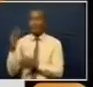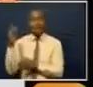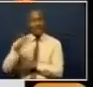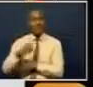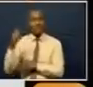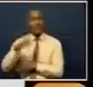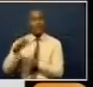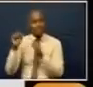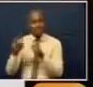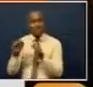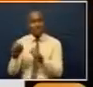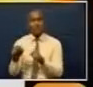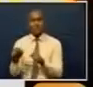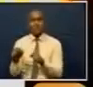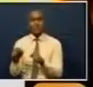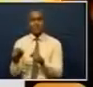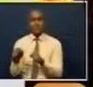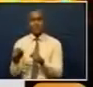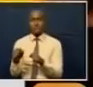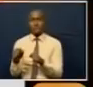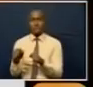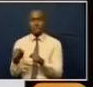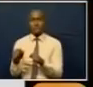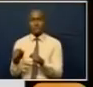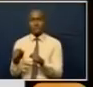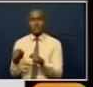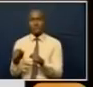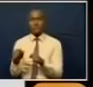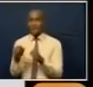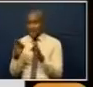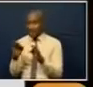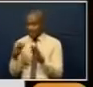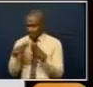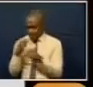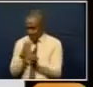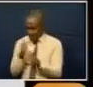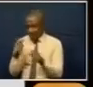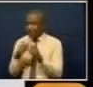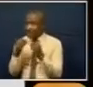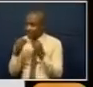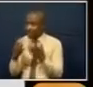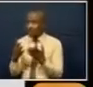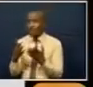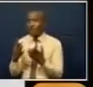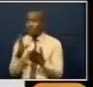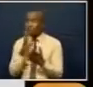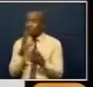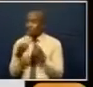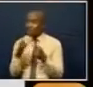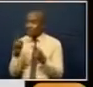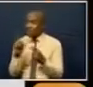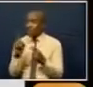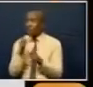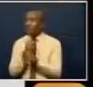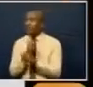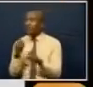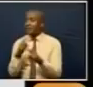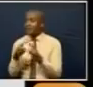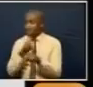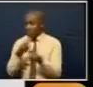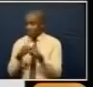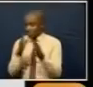possible. Every day? It's possible. If everyone who pays, pays. But how many of us who are talking about Nairobi not working, when you go park